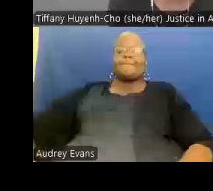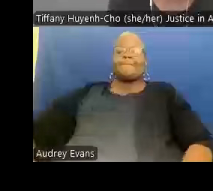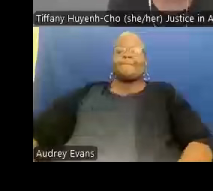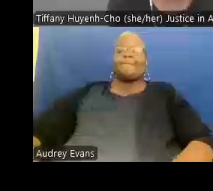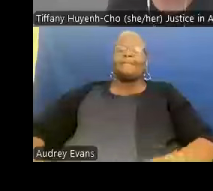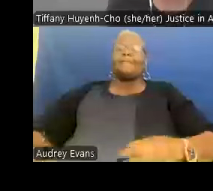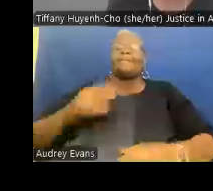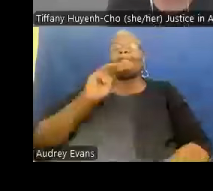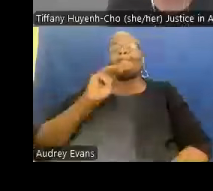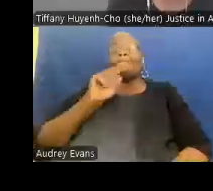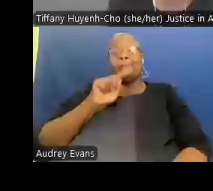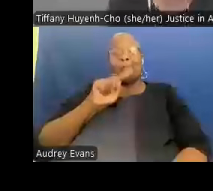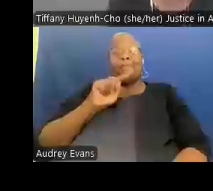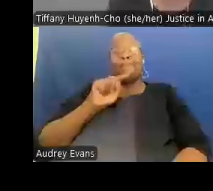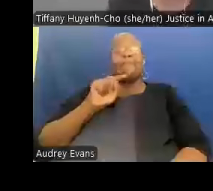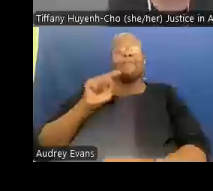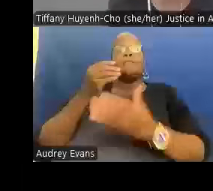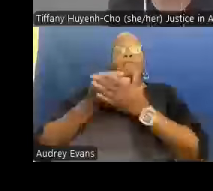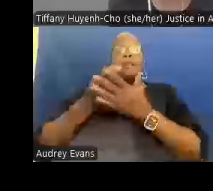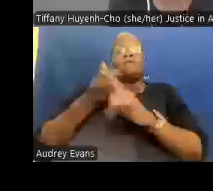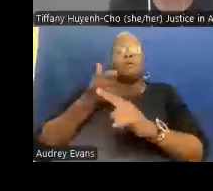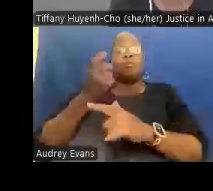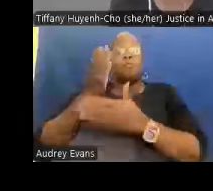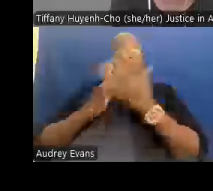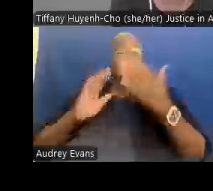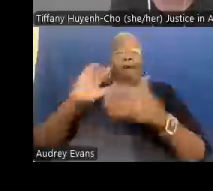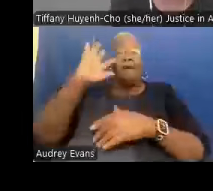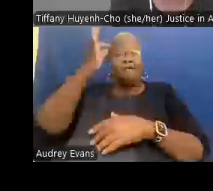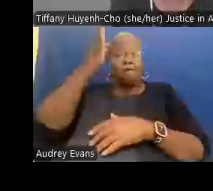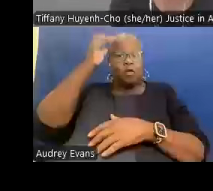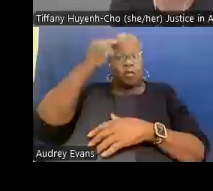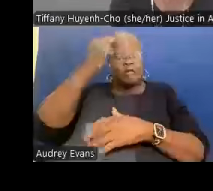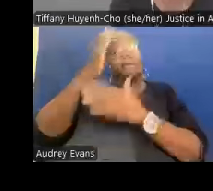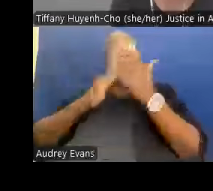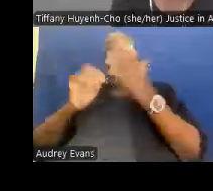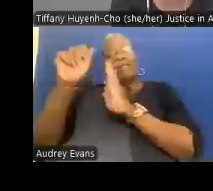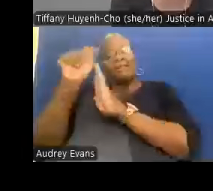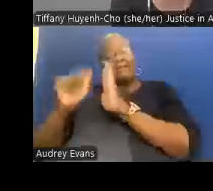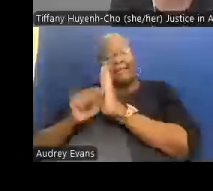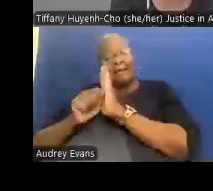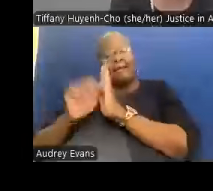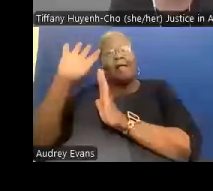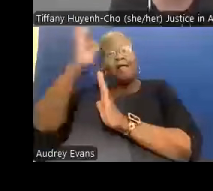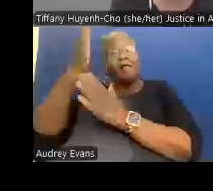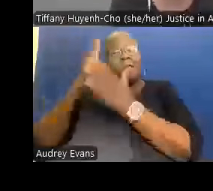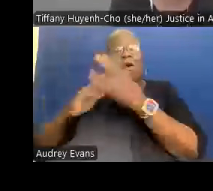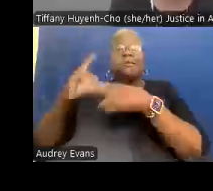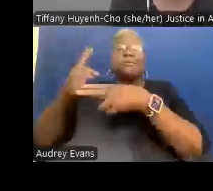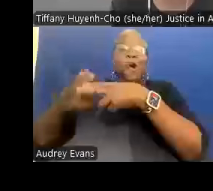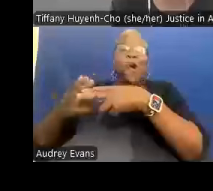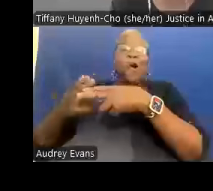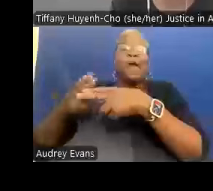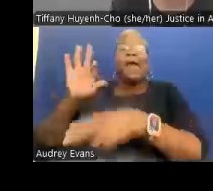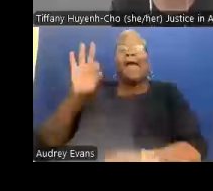So Medicaid is funded partly by the federal government and partly by the state. The federal portion is often called the